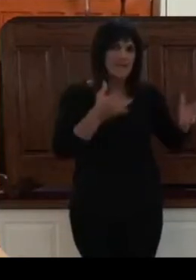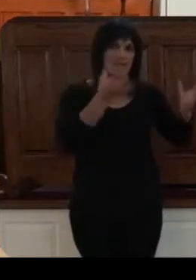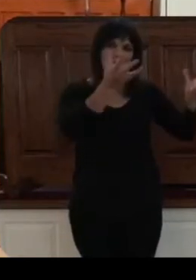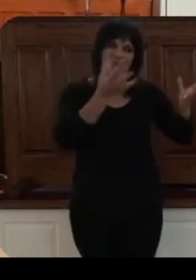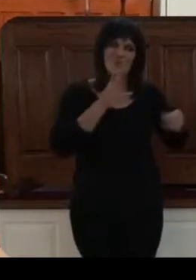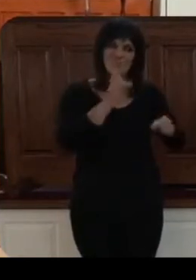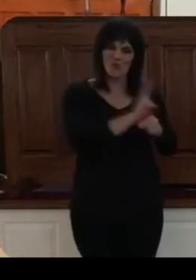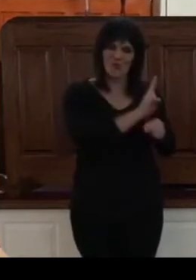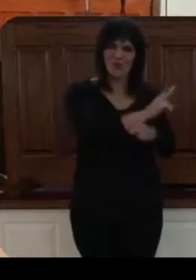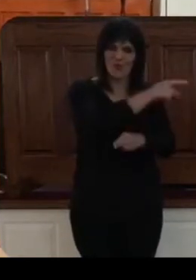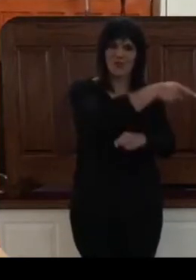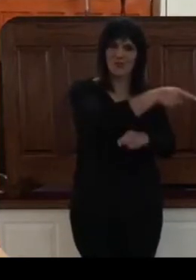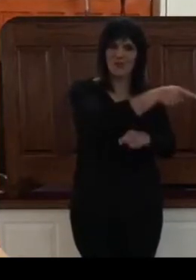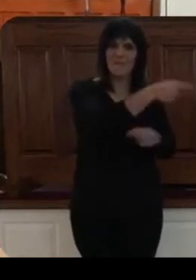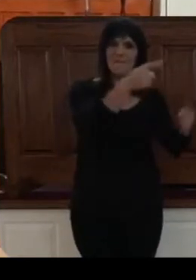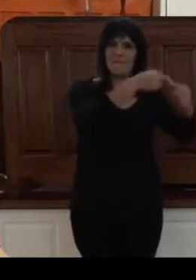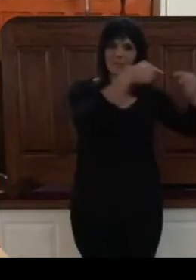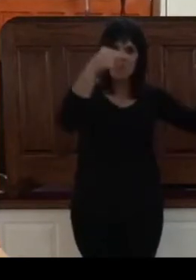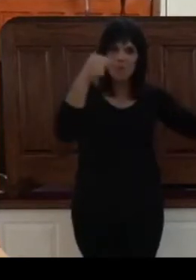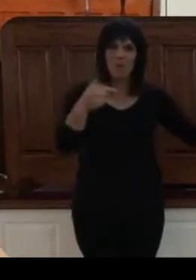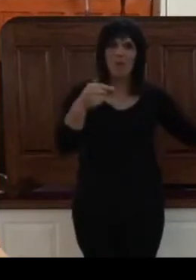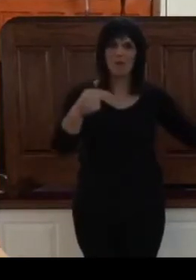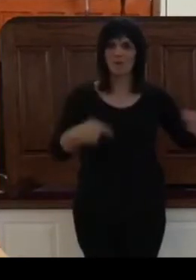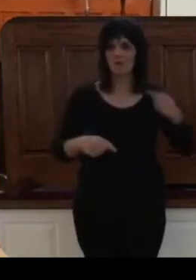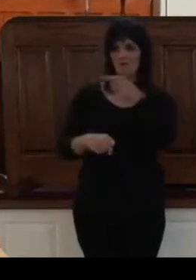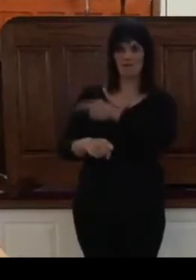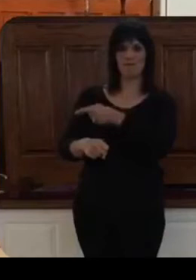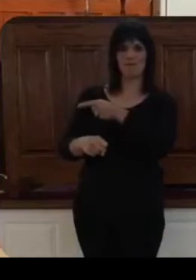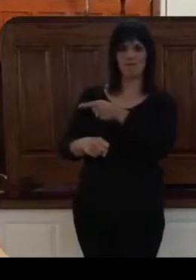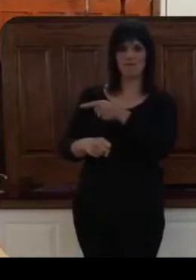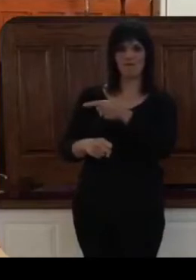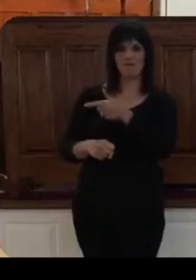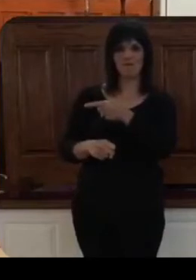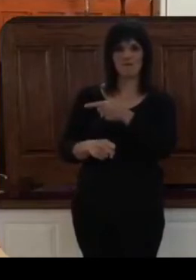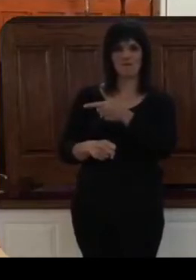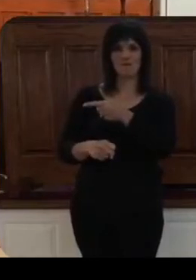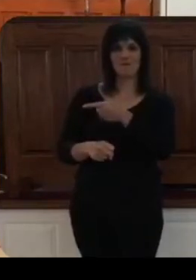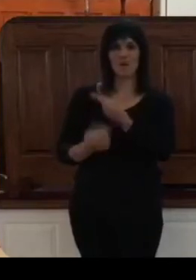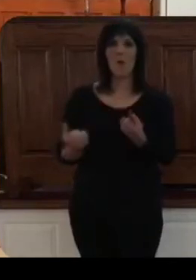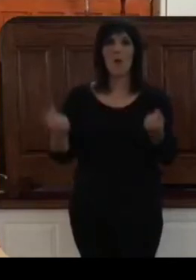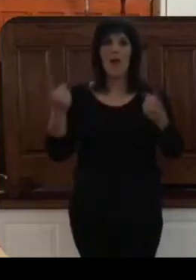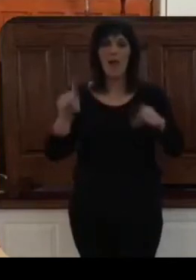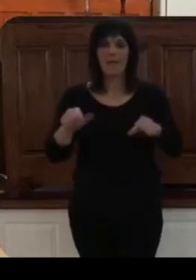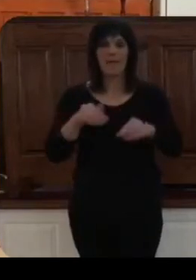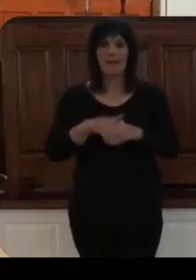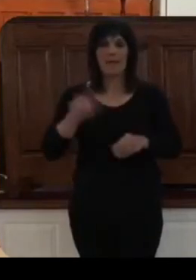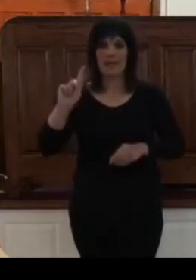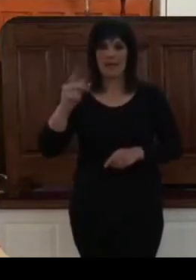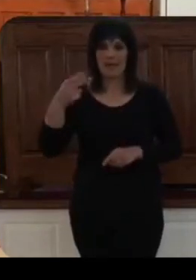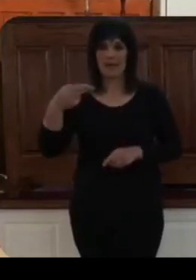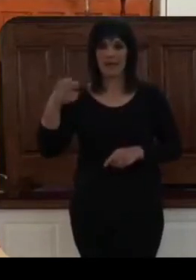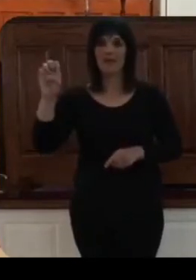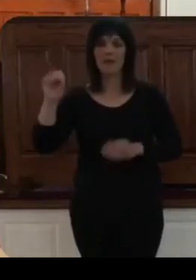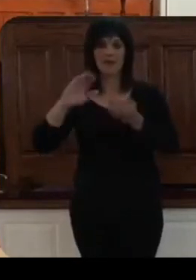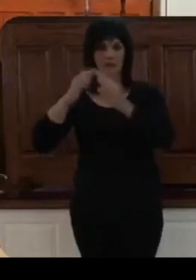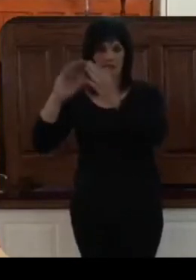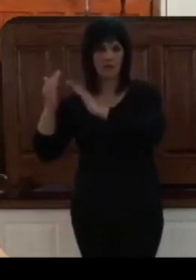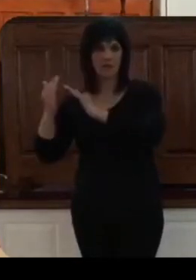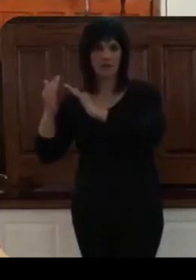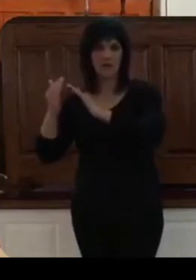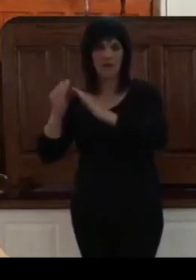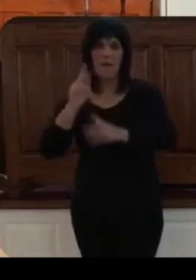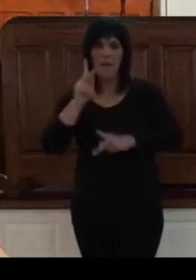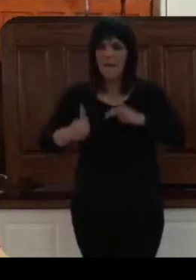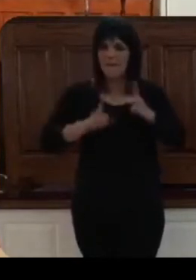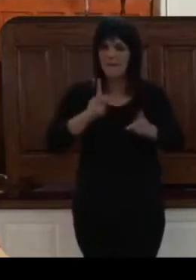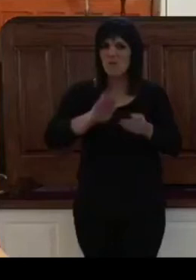so. And that's exactly what happened. In Thessalonica, these people that rejected the message hated